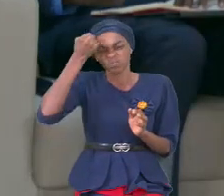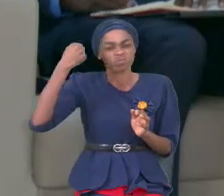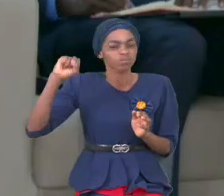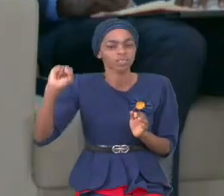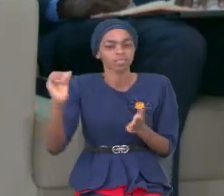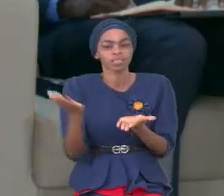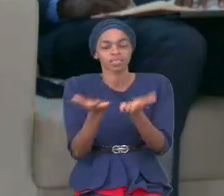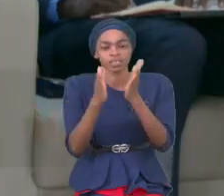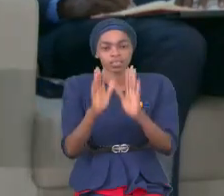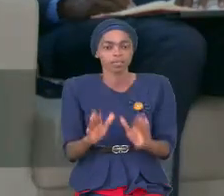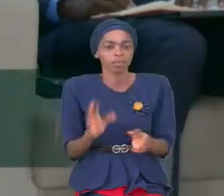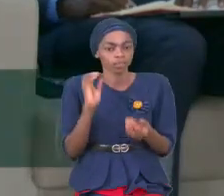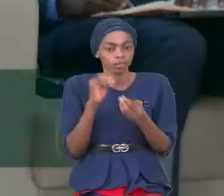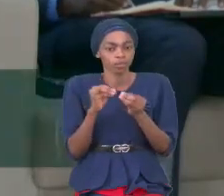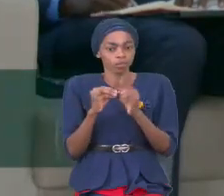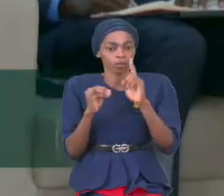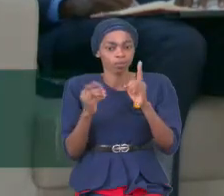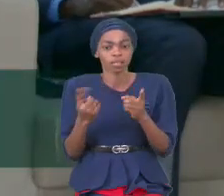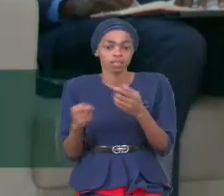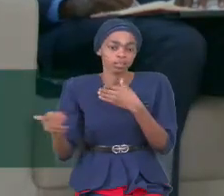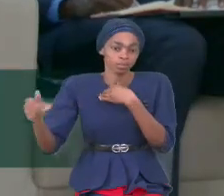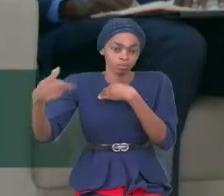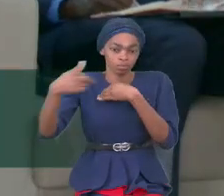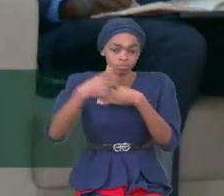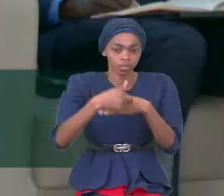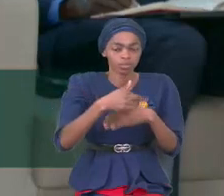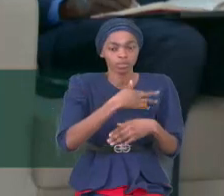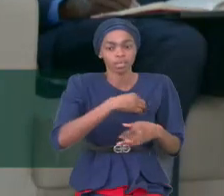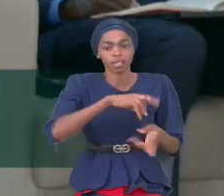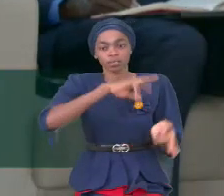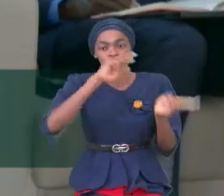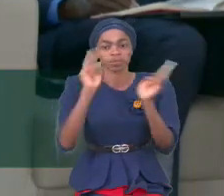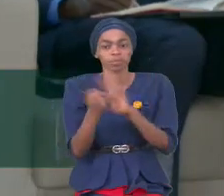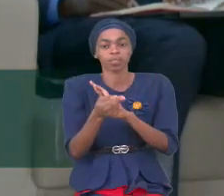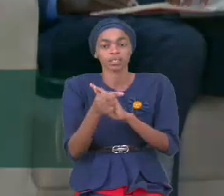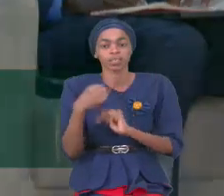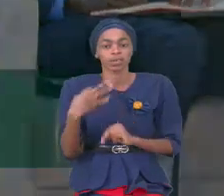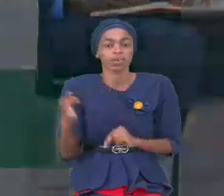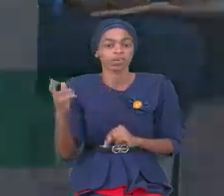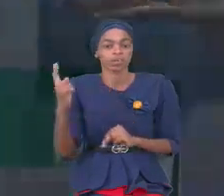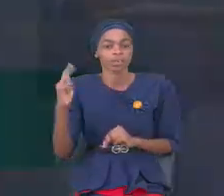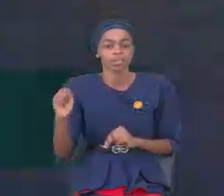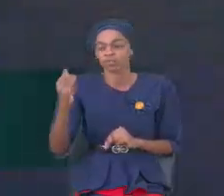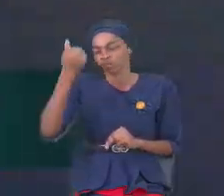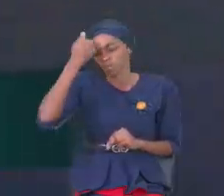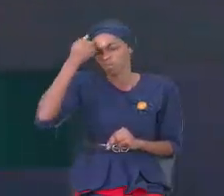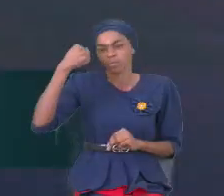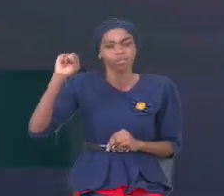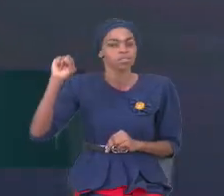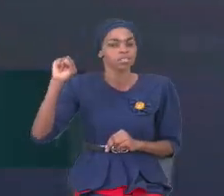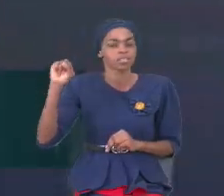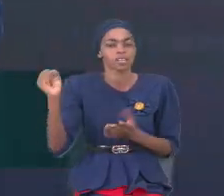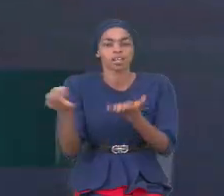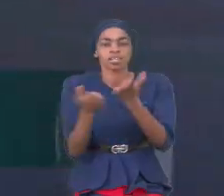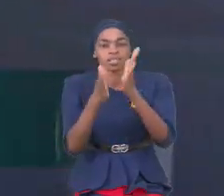one, the return and repentance of an obstinate servant.